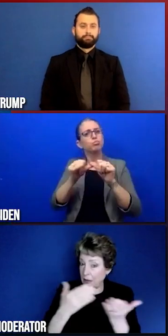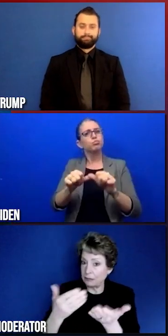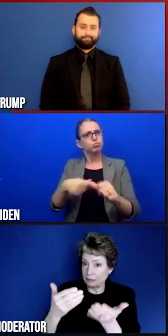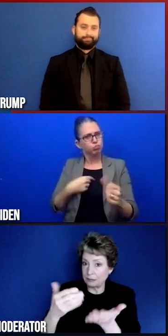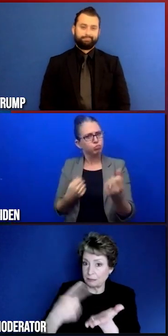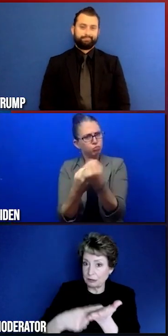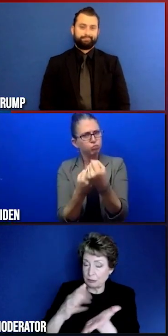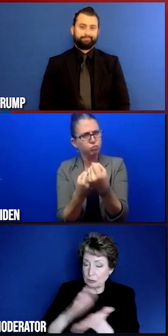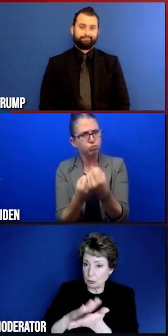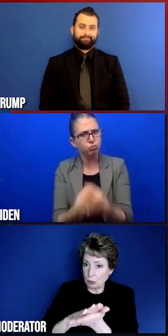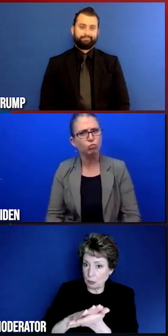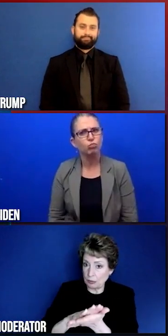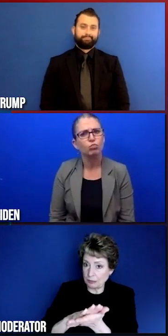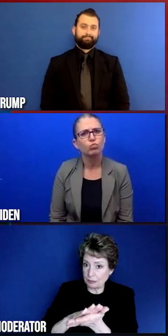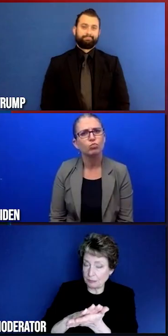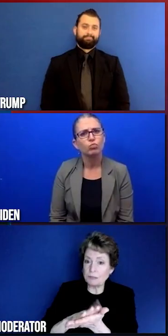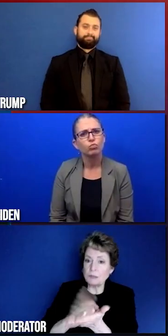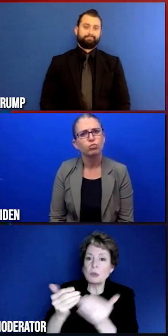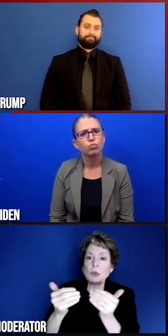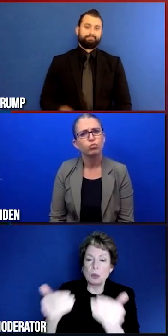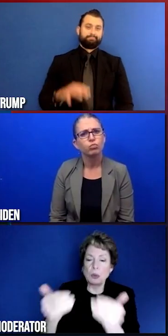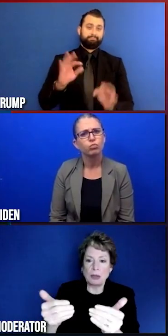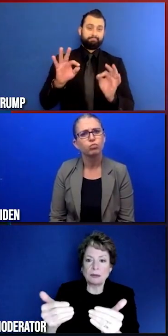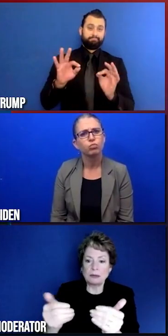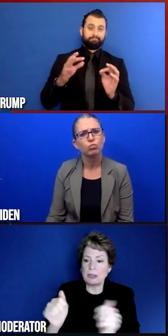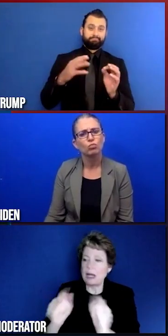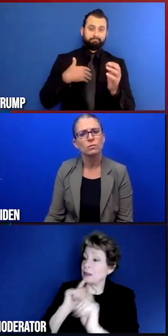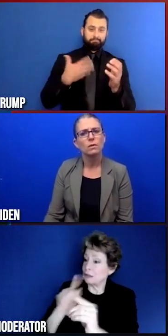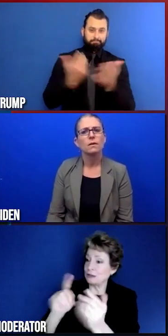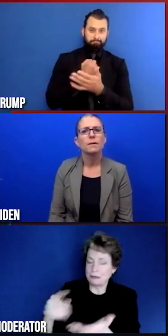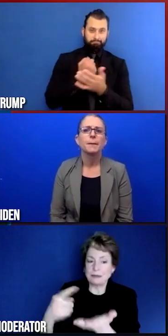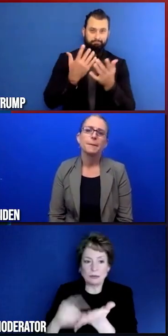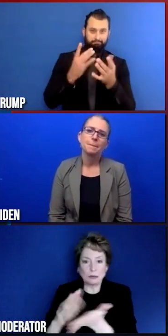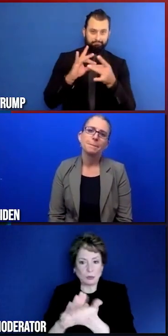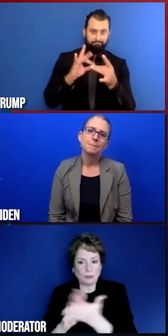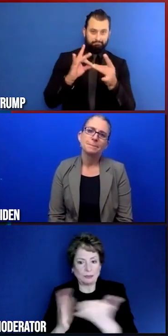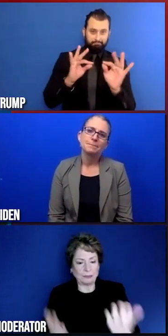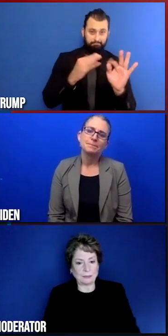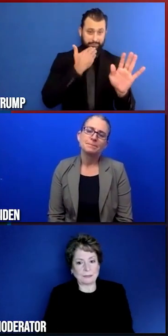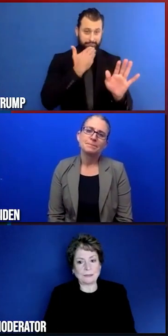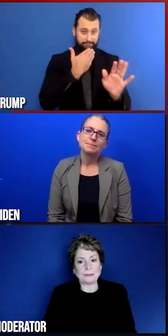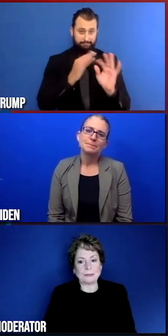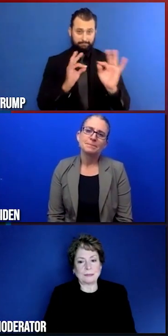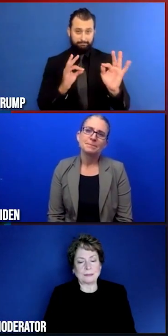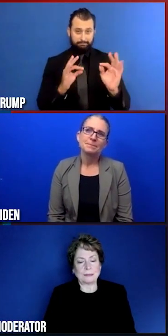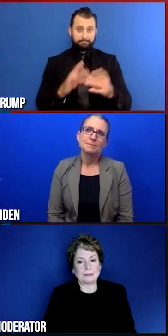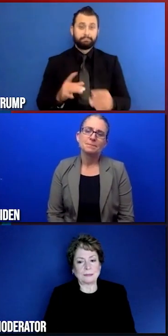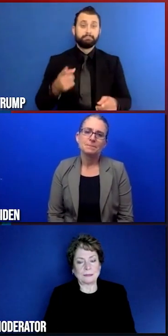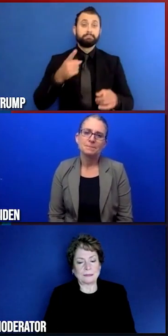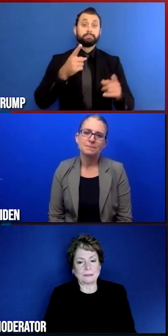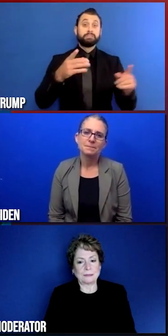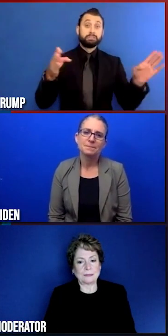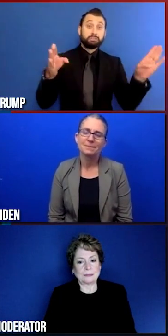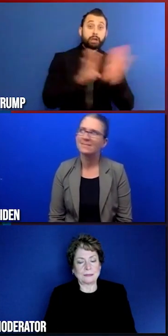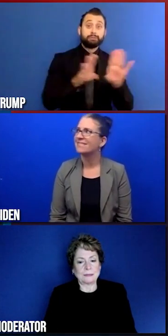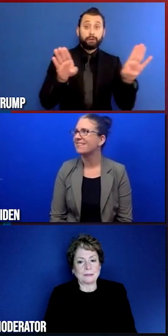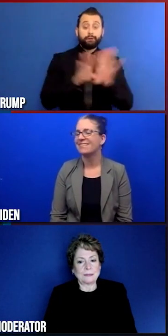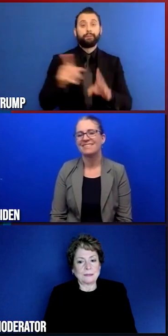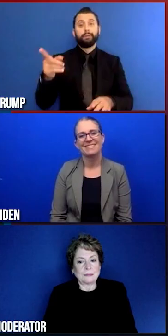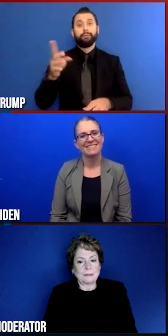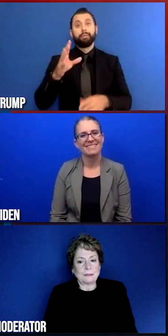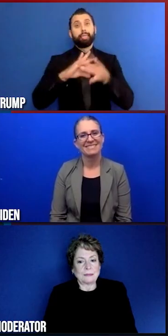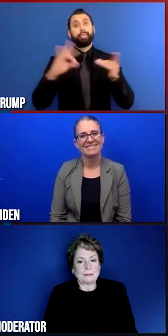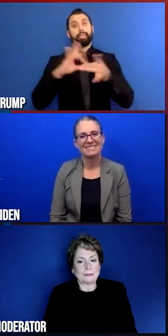Thank you, and I appreciate that. Look, all he does is talk about shutdowns, but forget about him. His Democrat governors, Cuomo in New